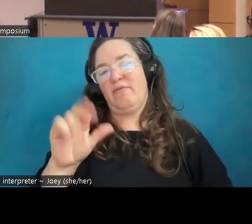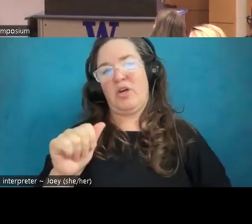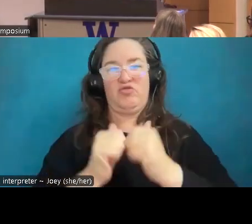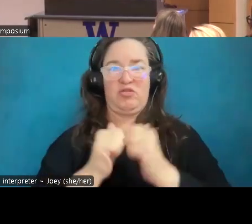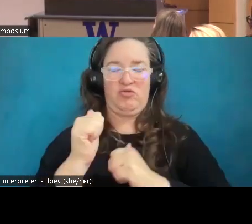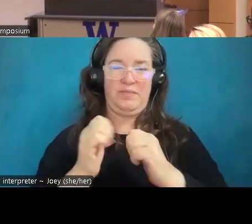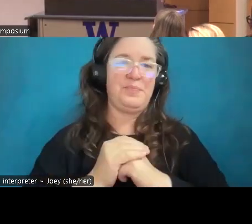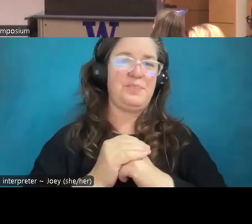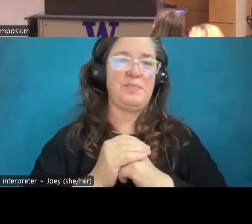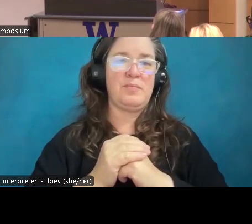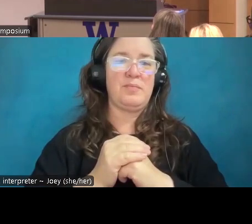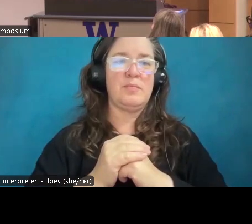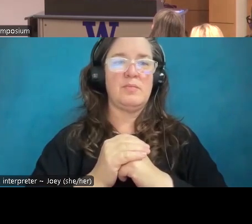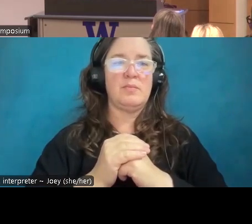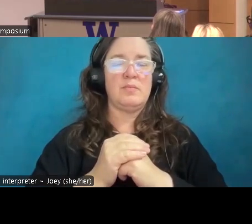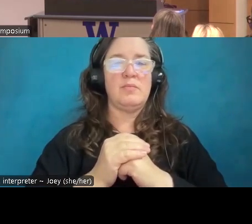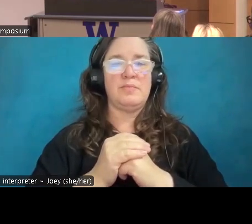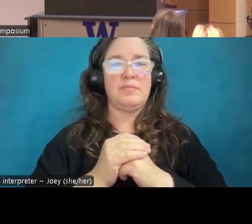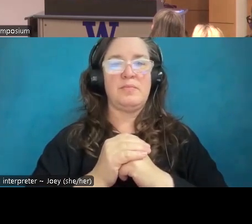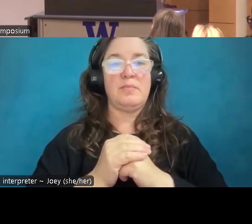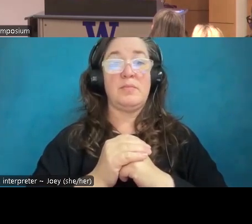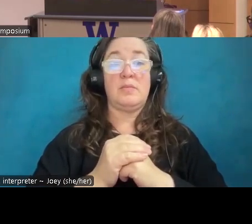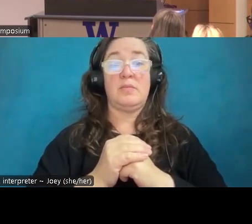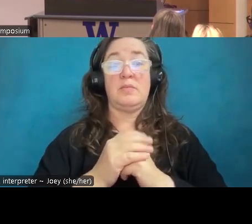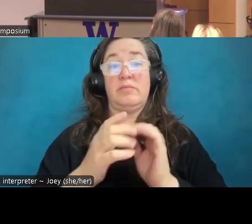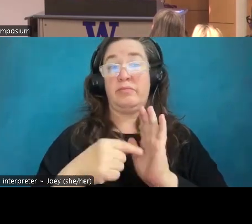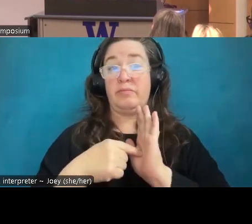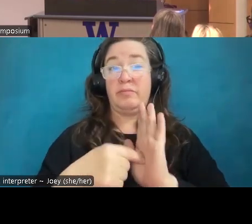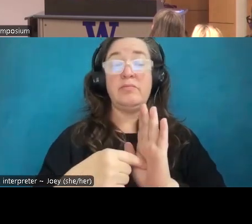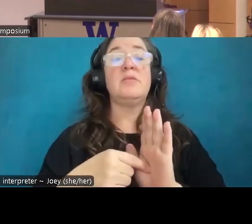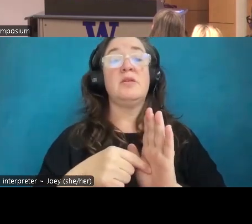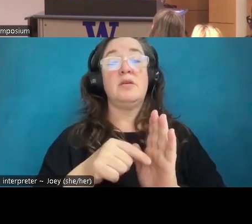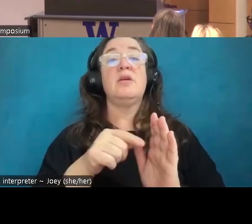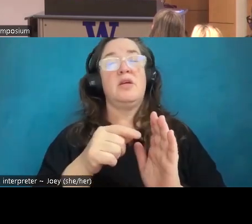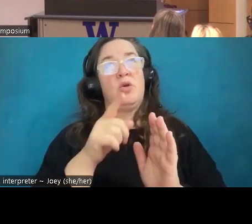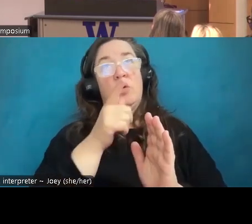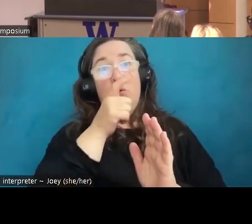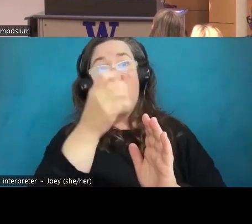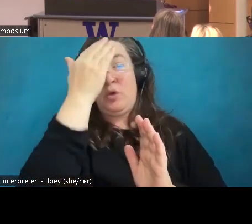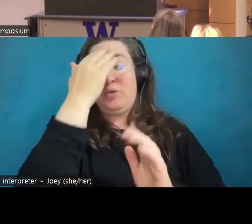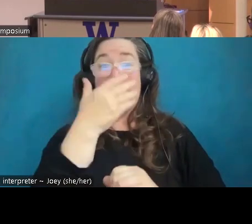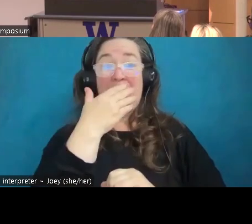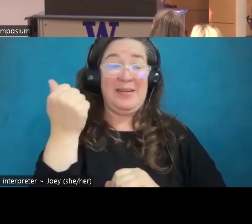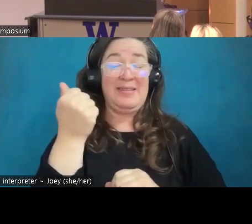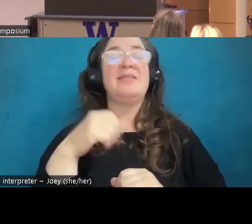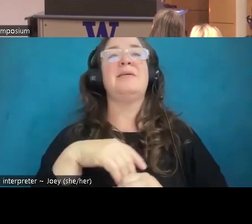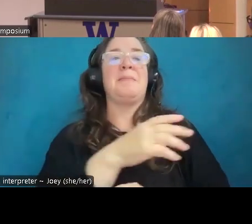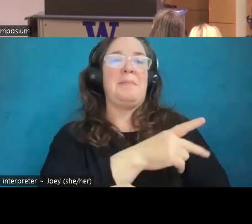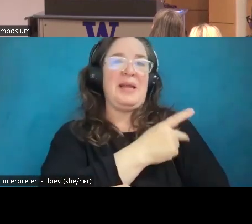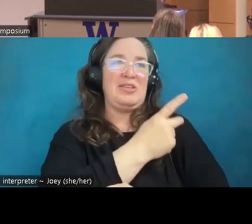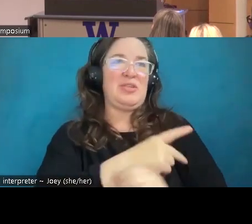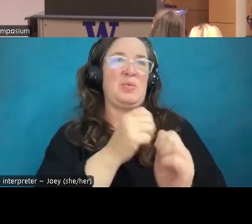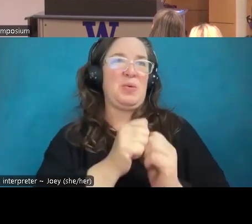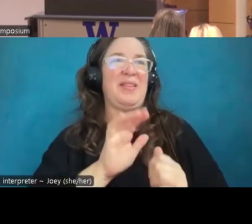No one knows this better than the patients with lived experience and caregivers. And through their boots on the